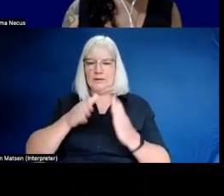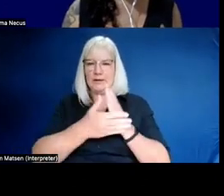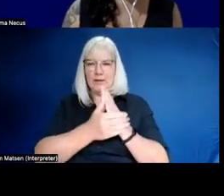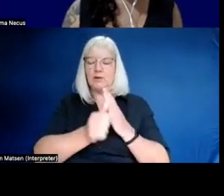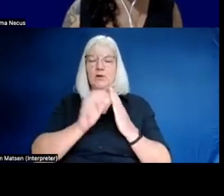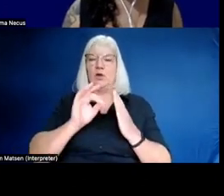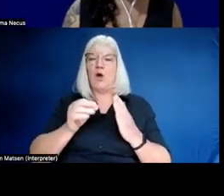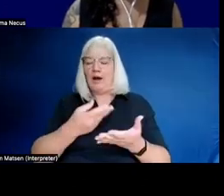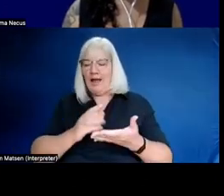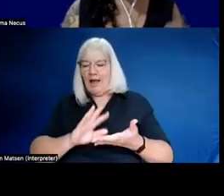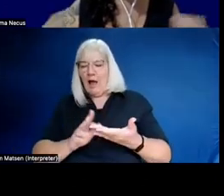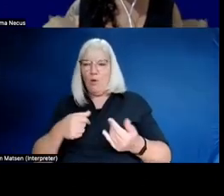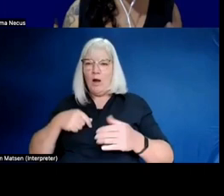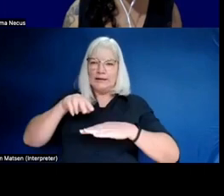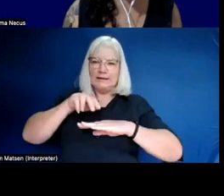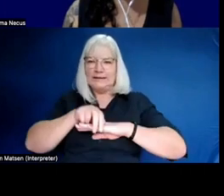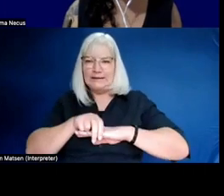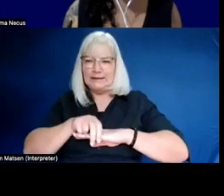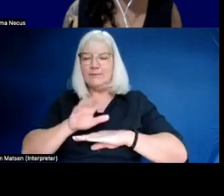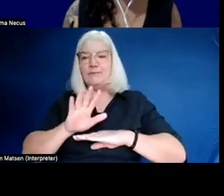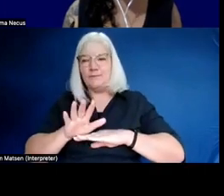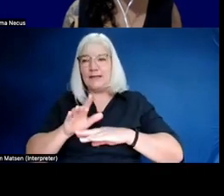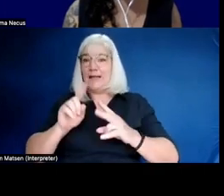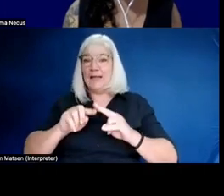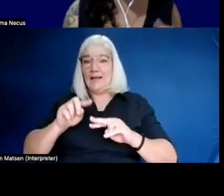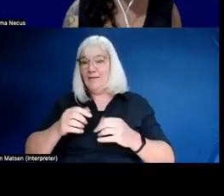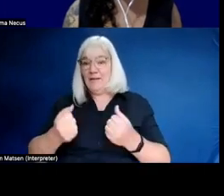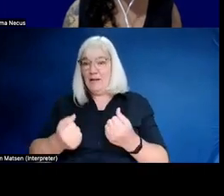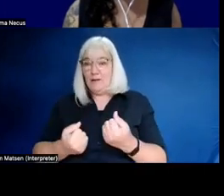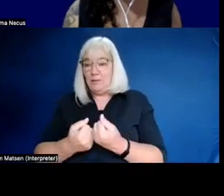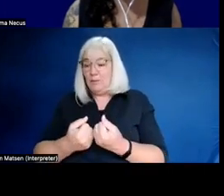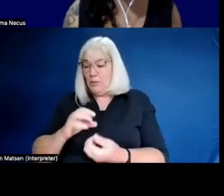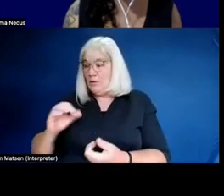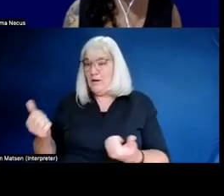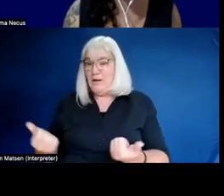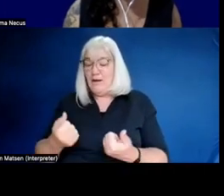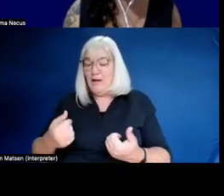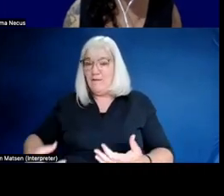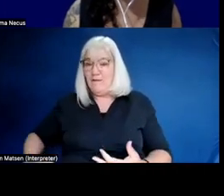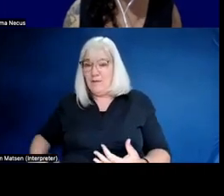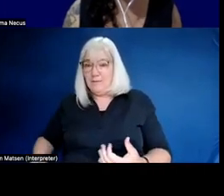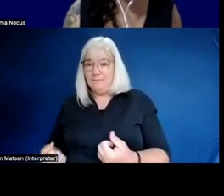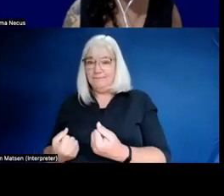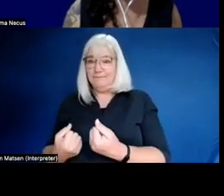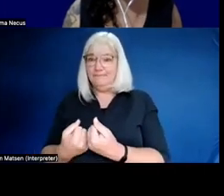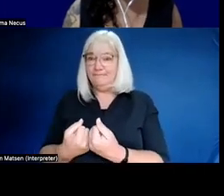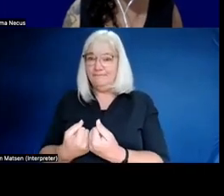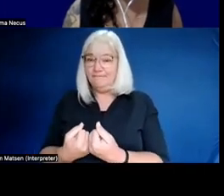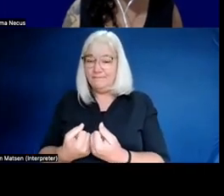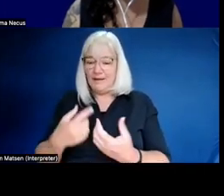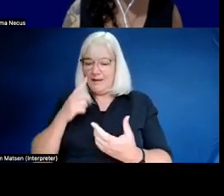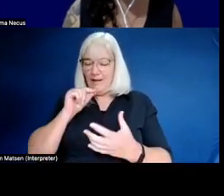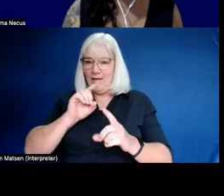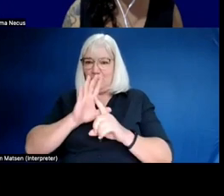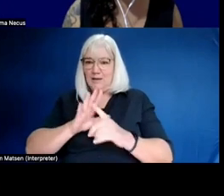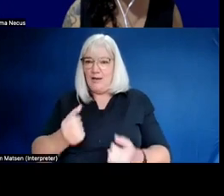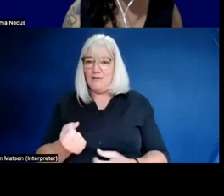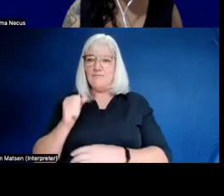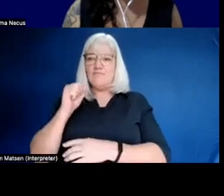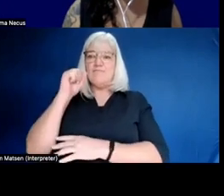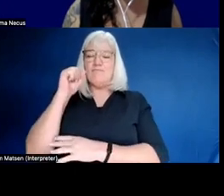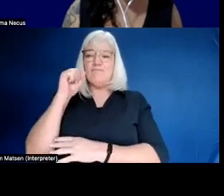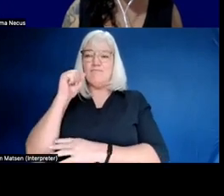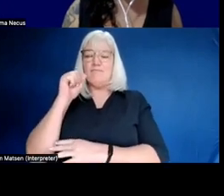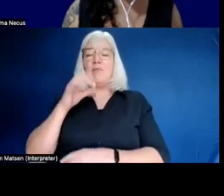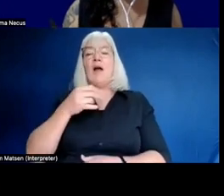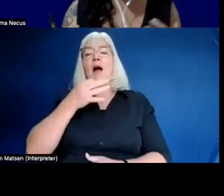that don't have an adequate level of support in their bodies, I often ask parents to sit on a chair and take their feet off the